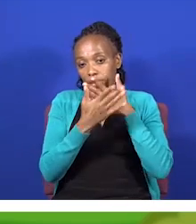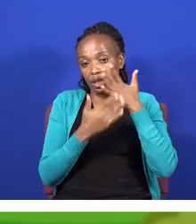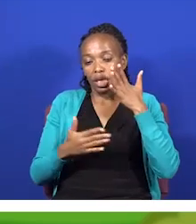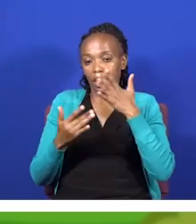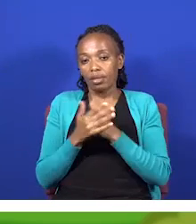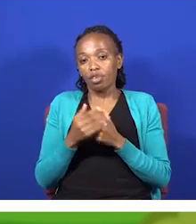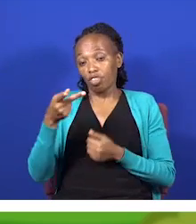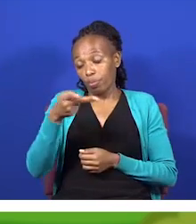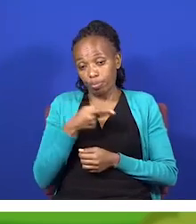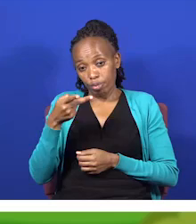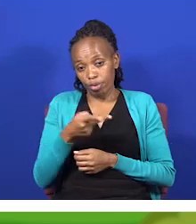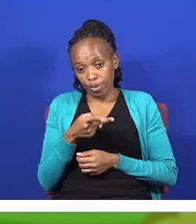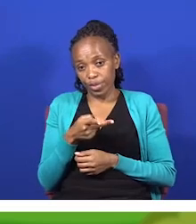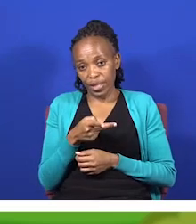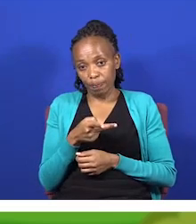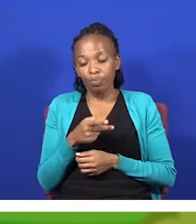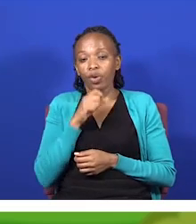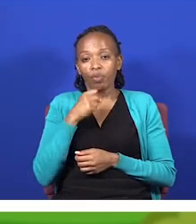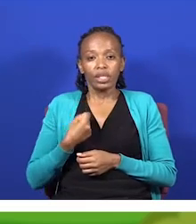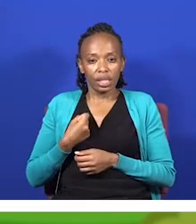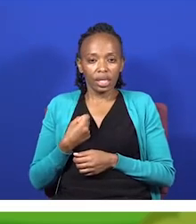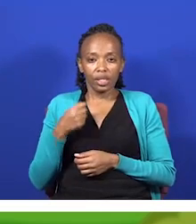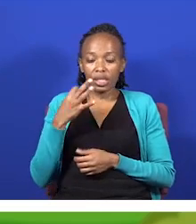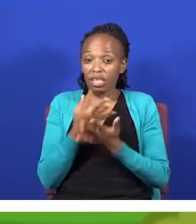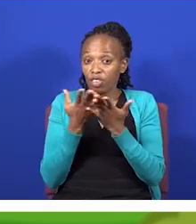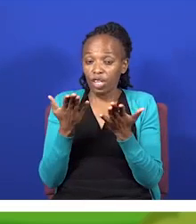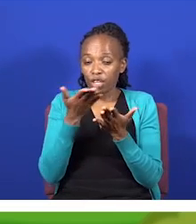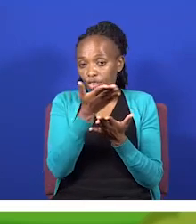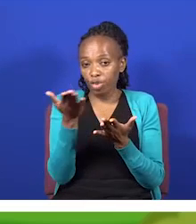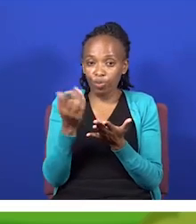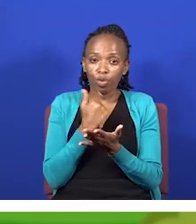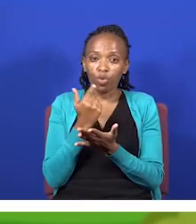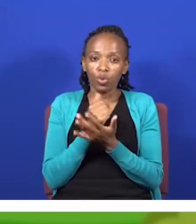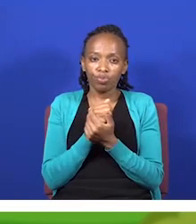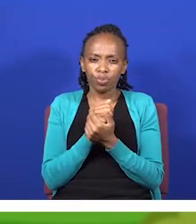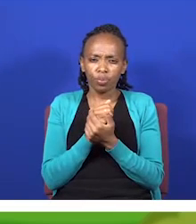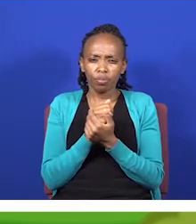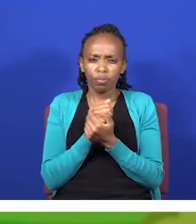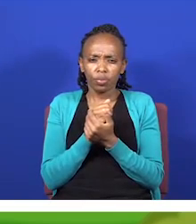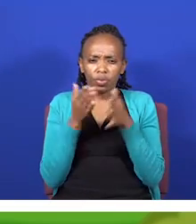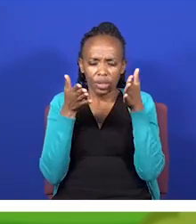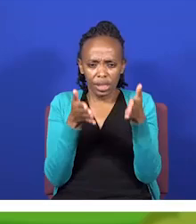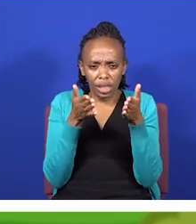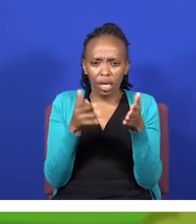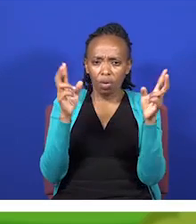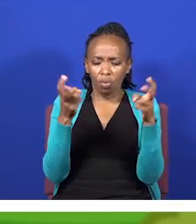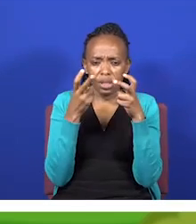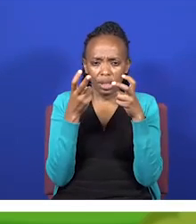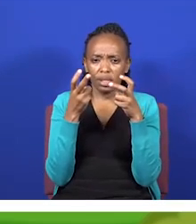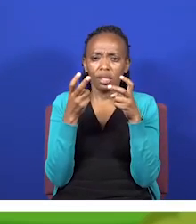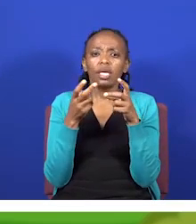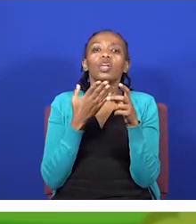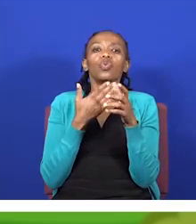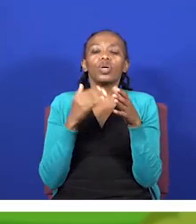you and me. And boys and girls, if any one of you who is right there watching me and would